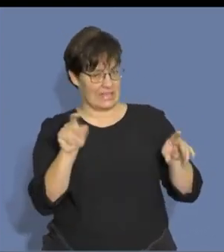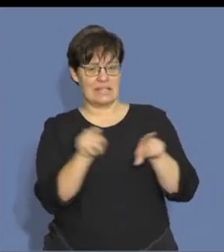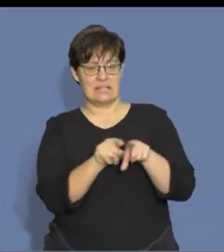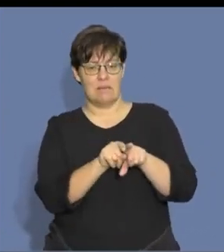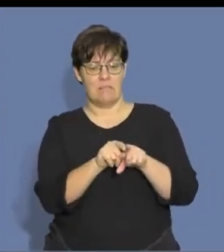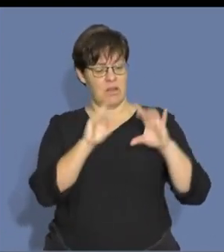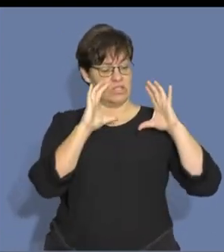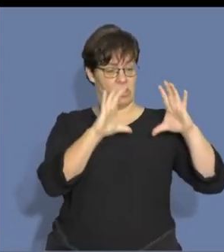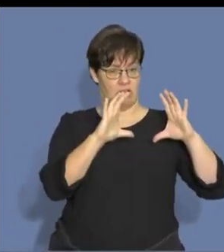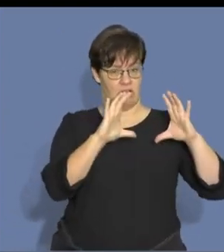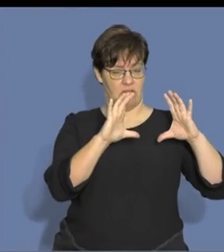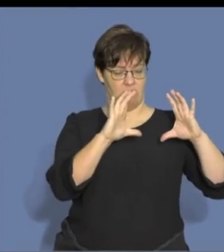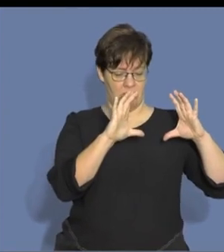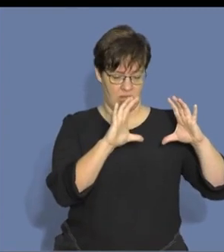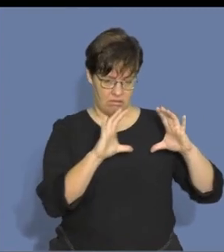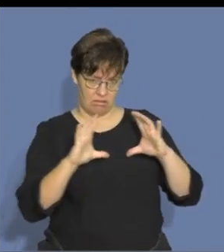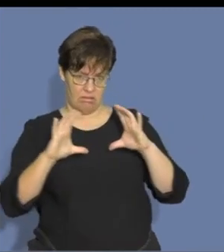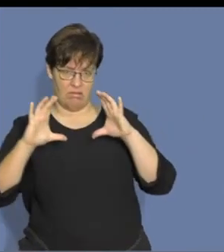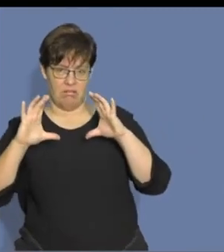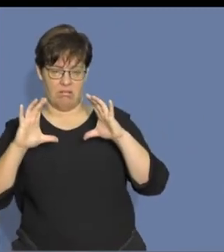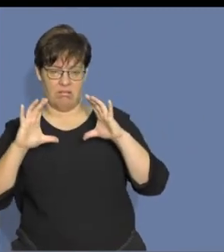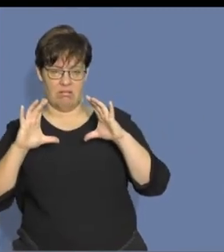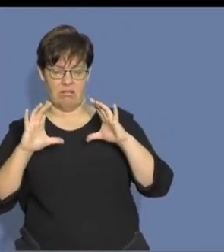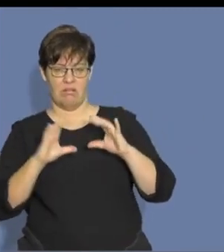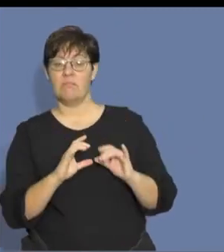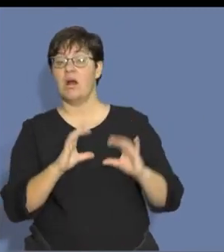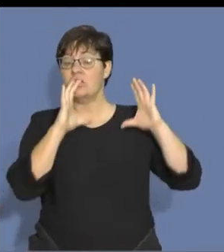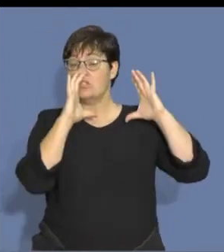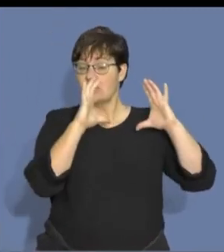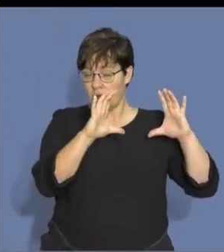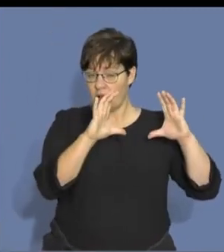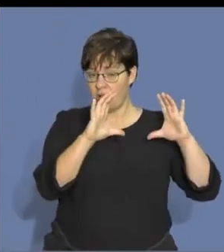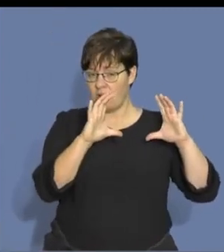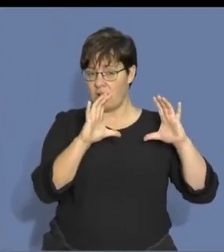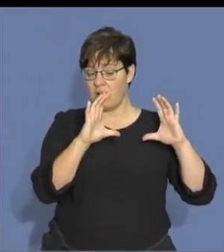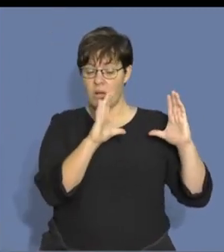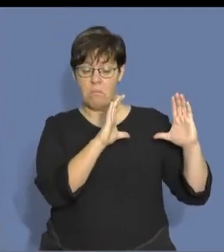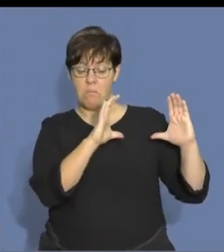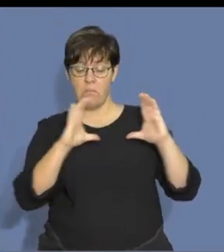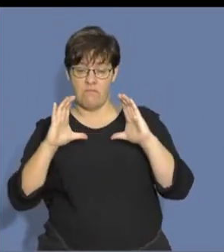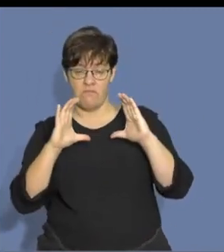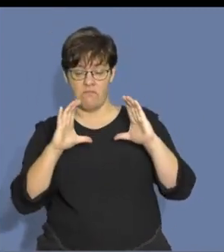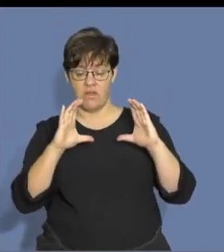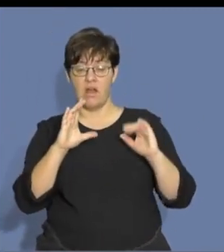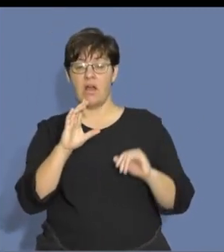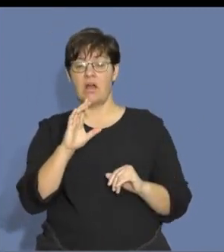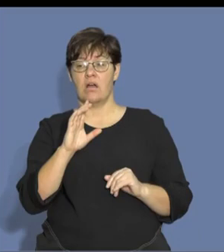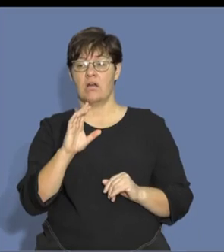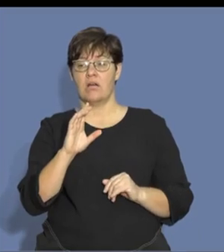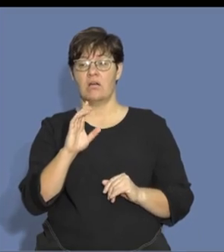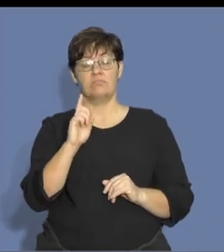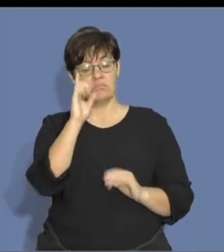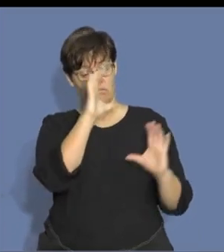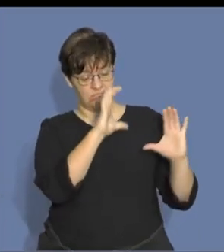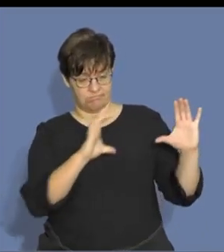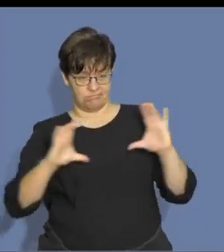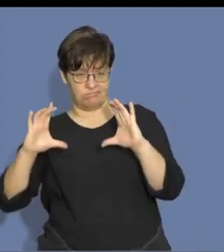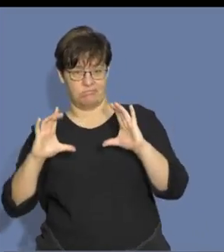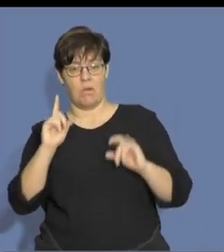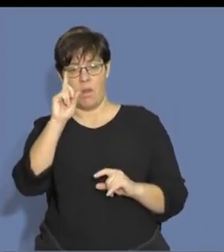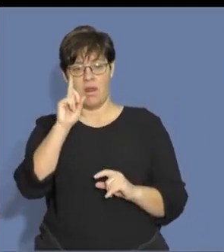happen to my circle. My circle is going to shift 1 to the right, the whole